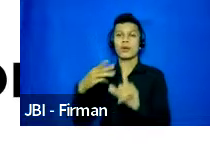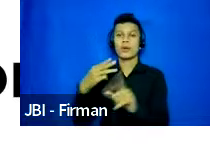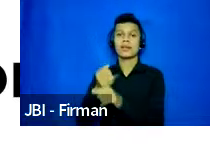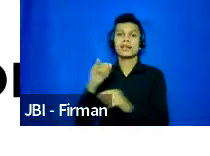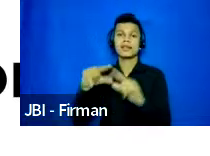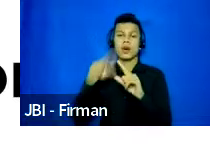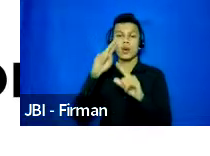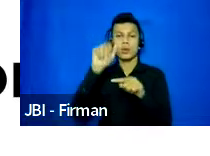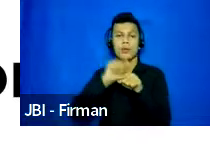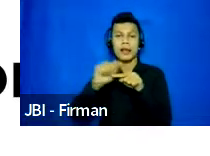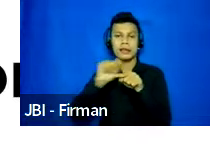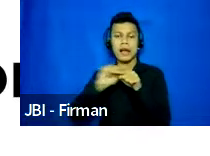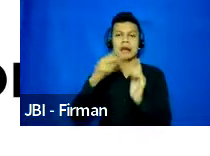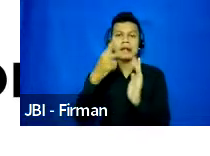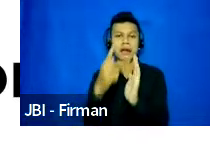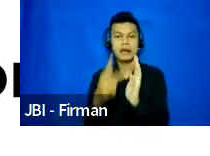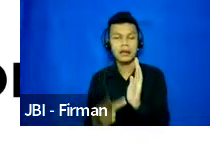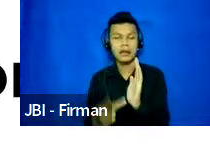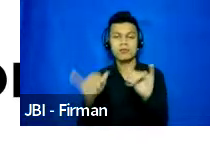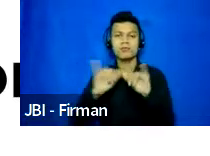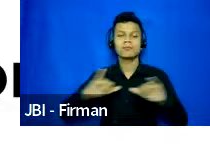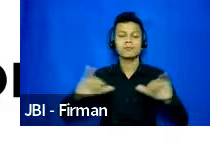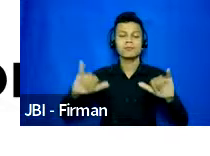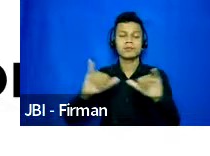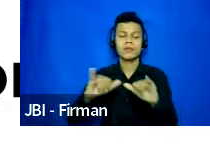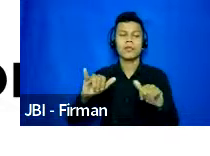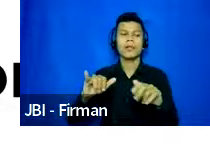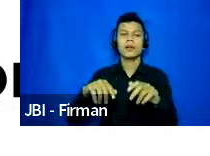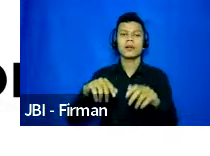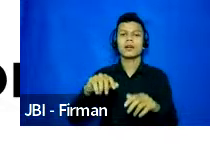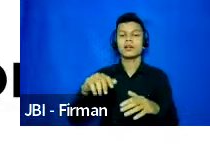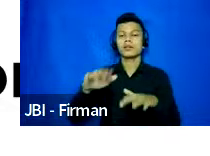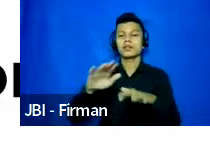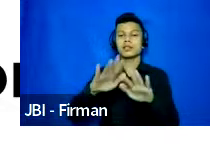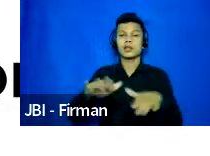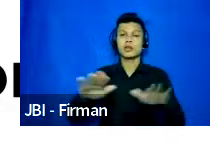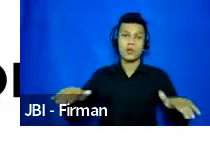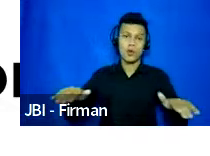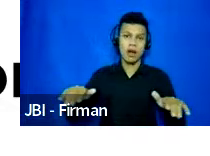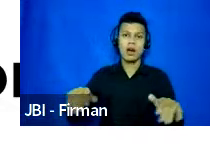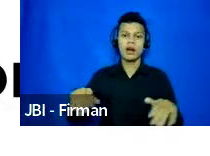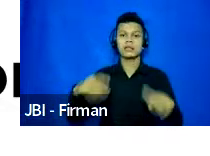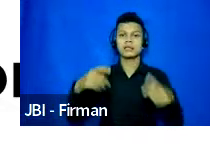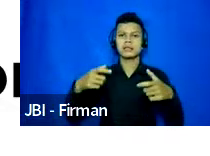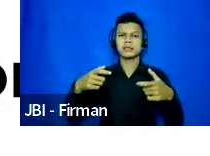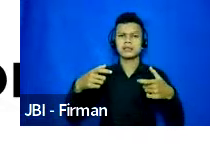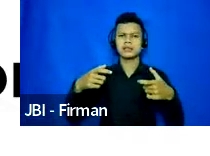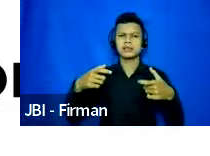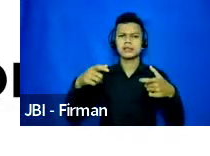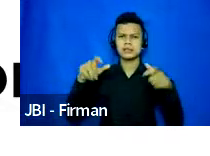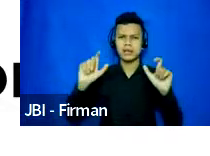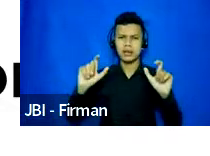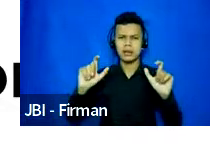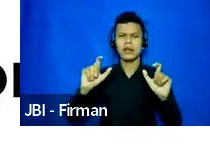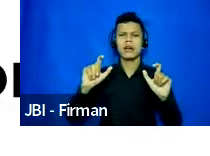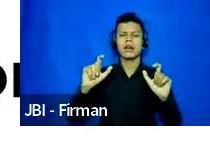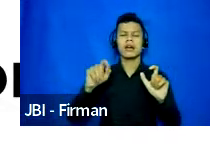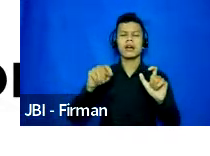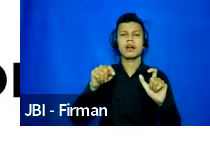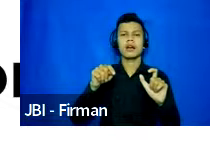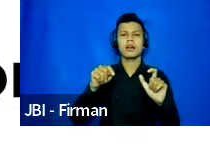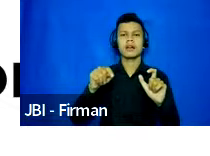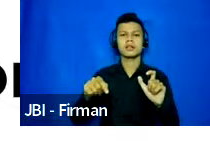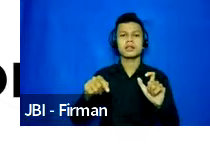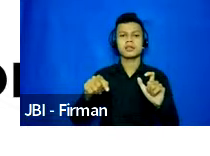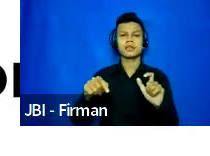indigenous people in Arctic University of Tromsø. And in Germany, Wikimedia